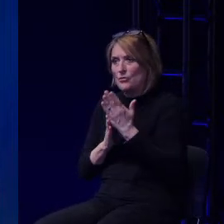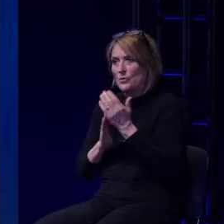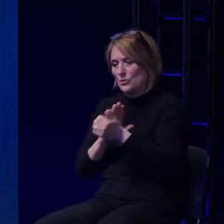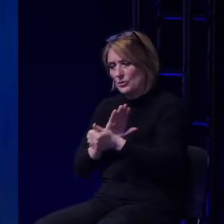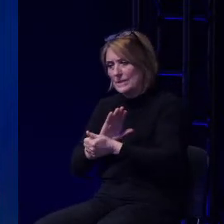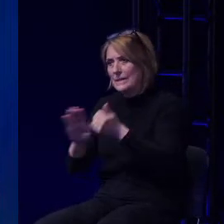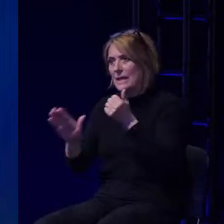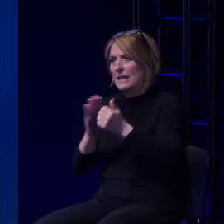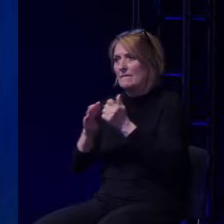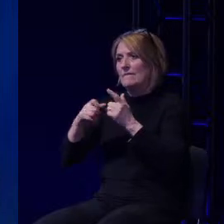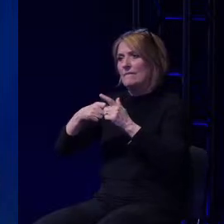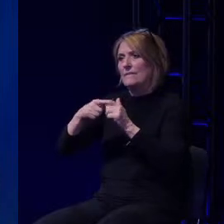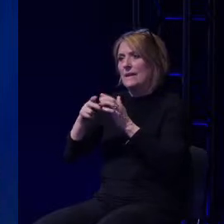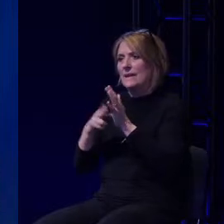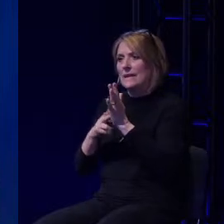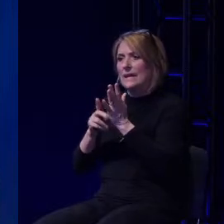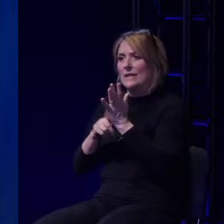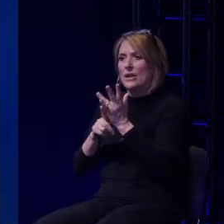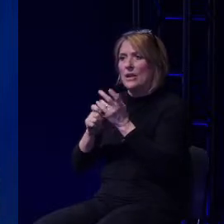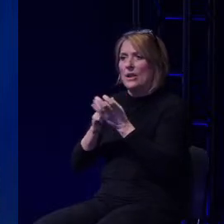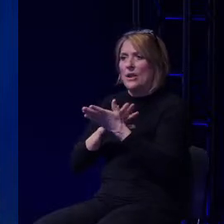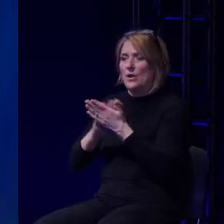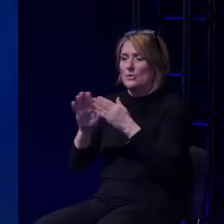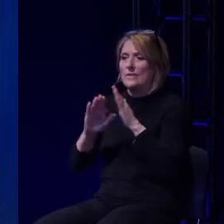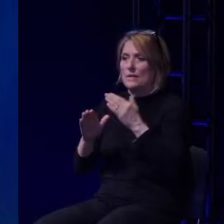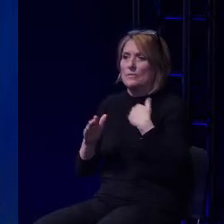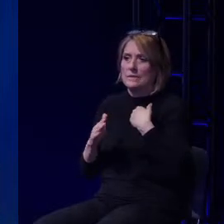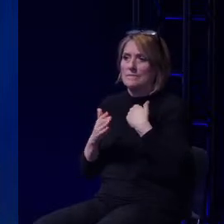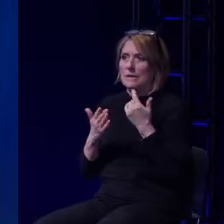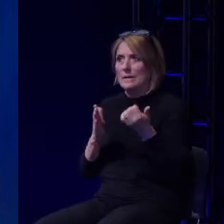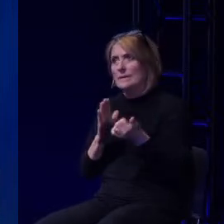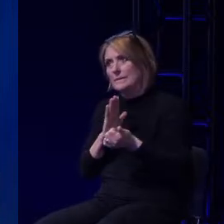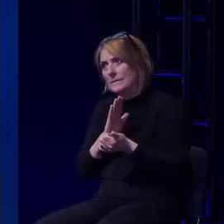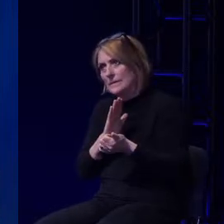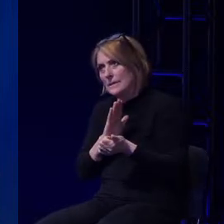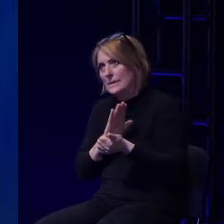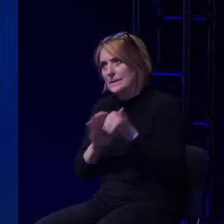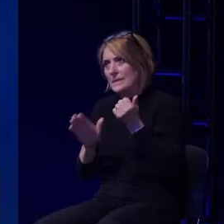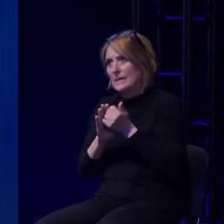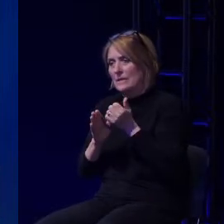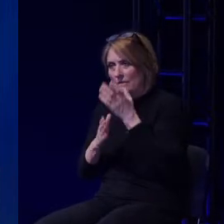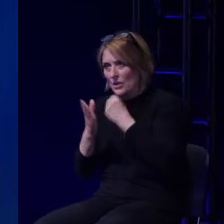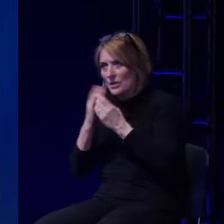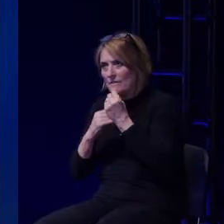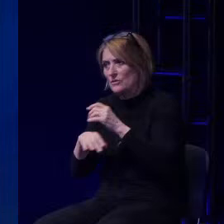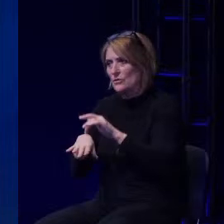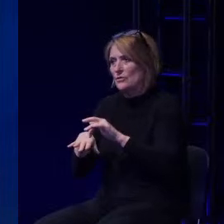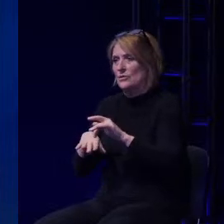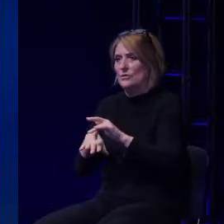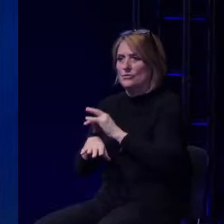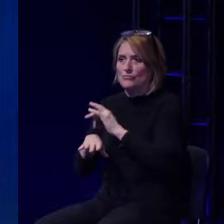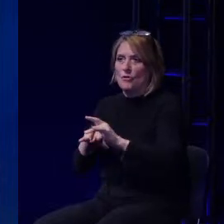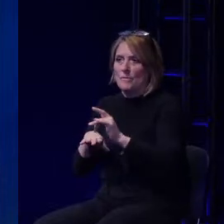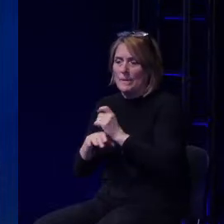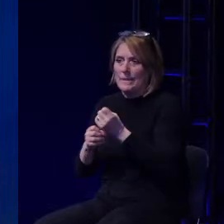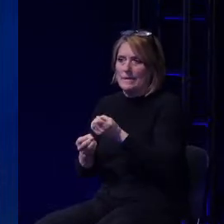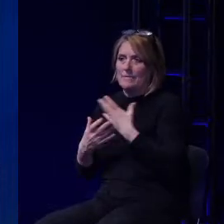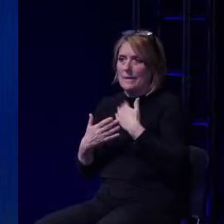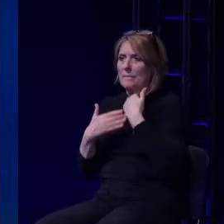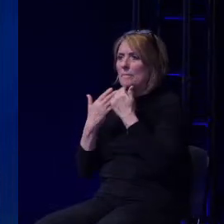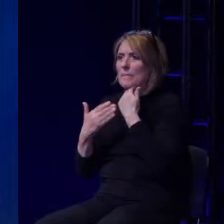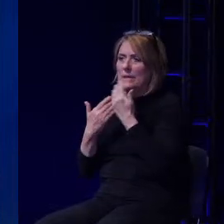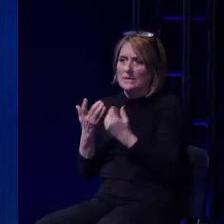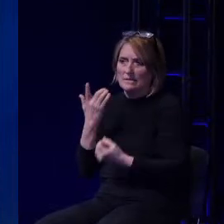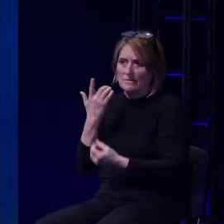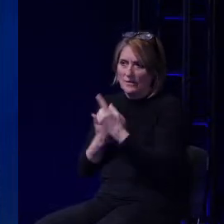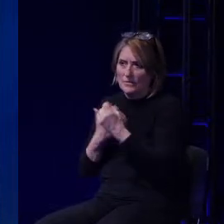Loach, which is my learning that was my school for drama, and he gave me plenty of opportunity to do that. So